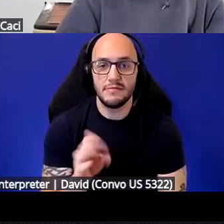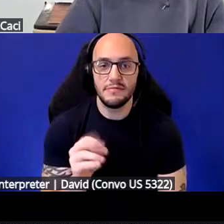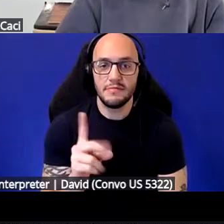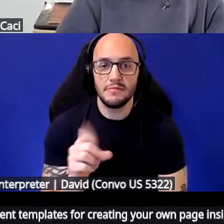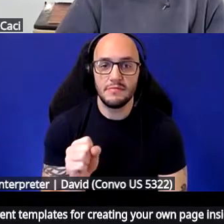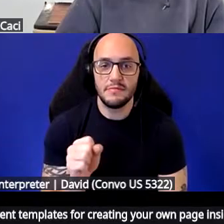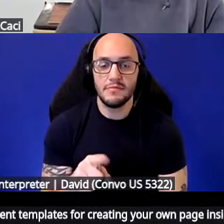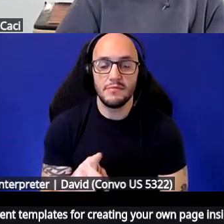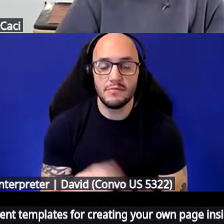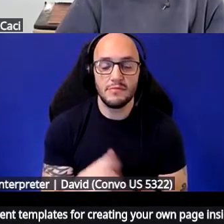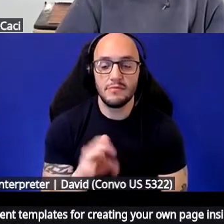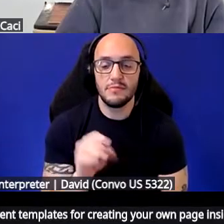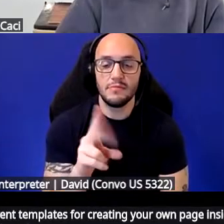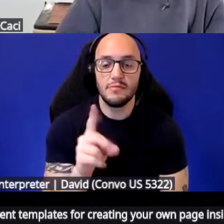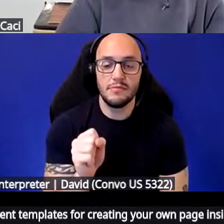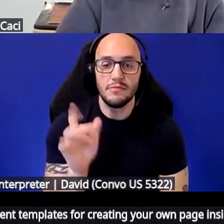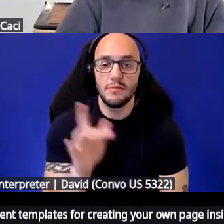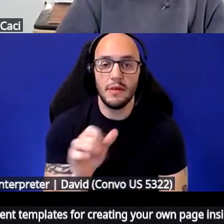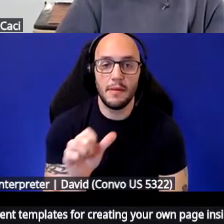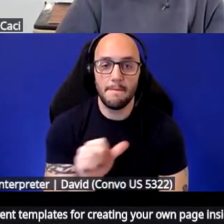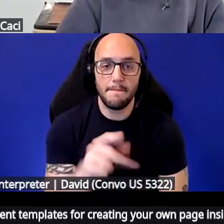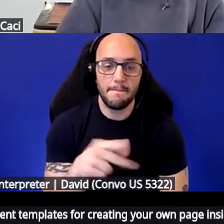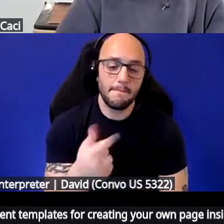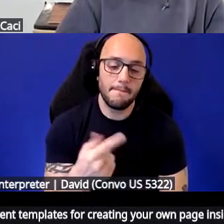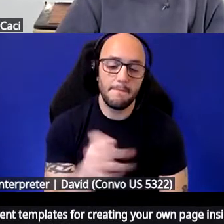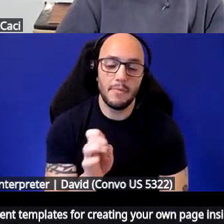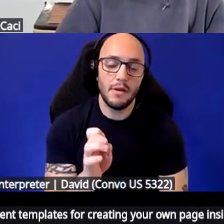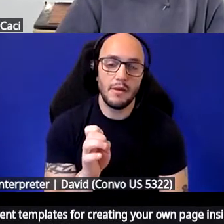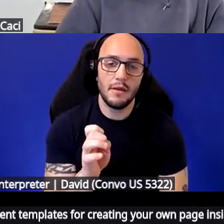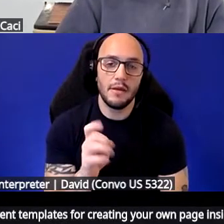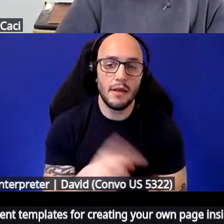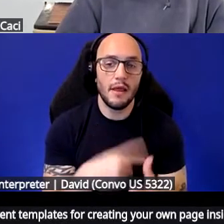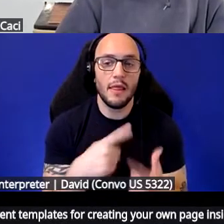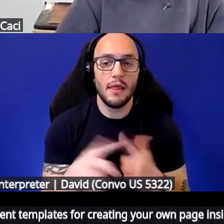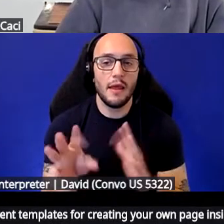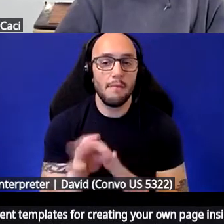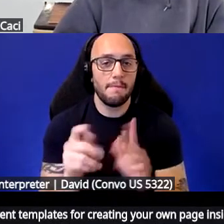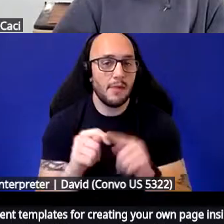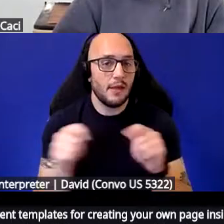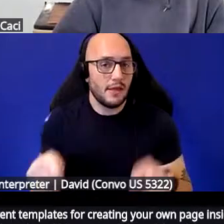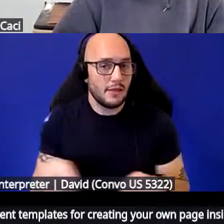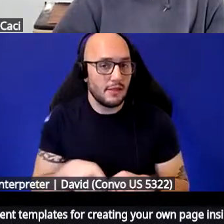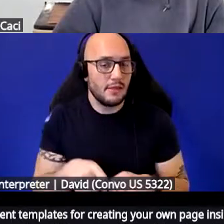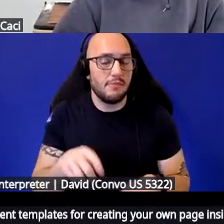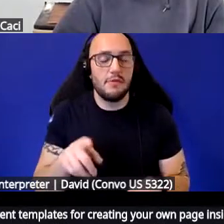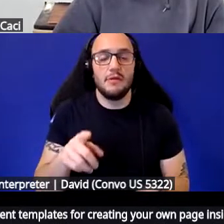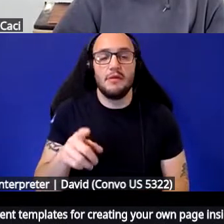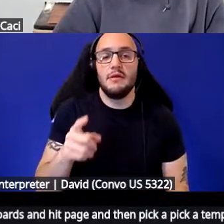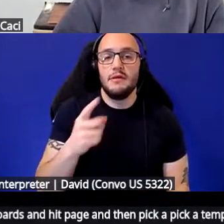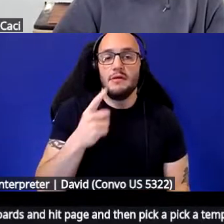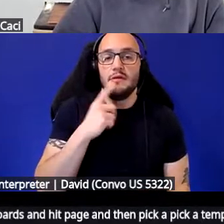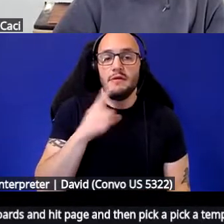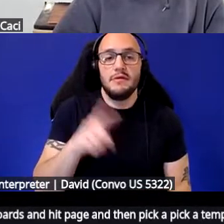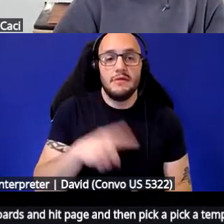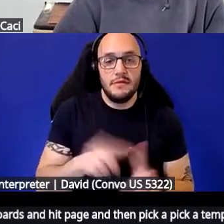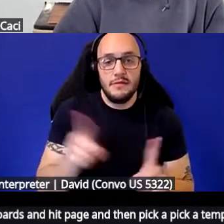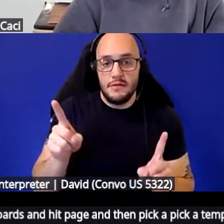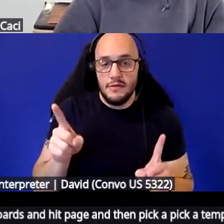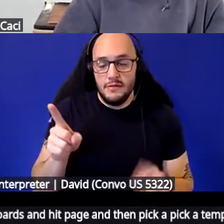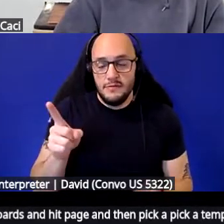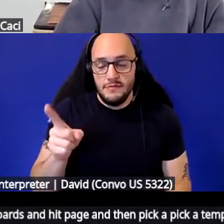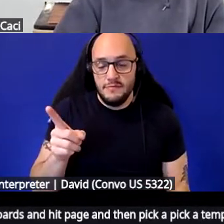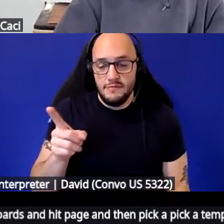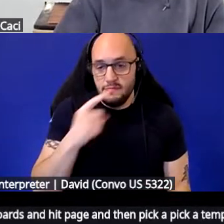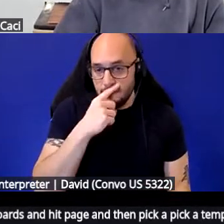go into boards and hit page and then pick a template. And as far as the different